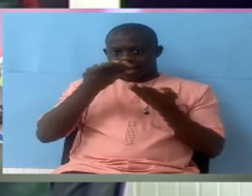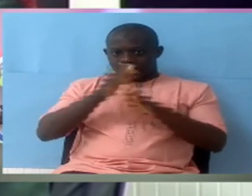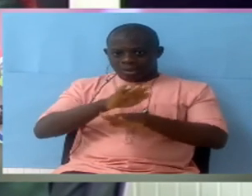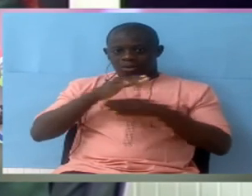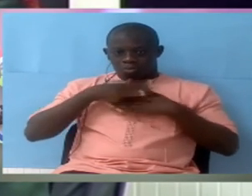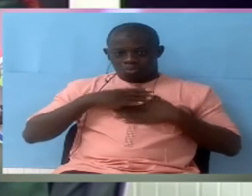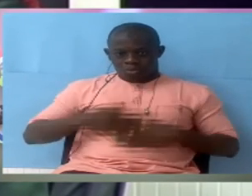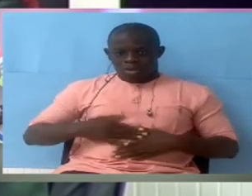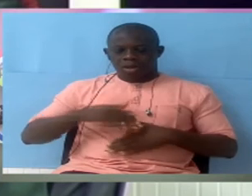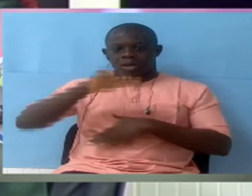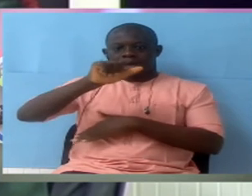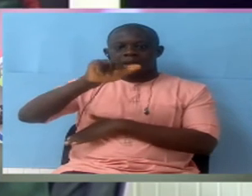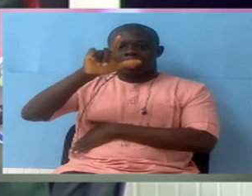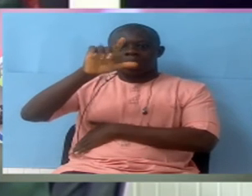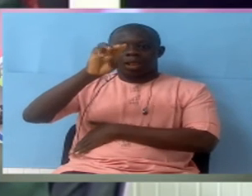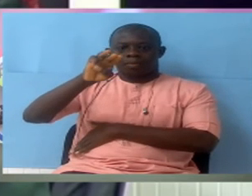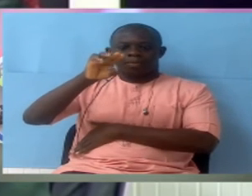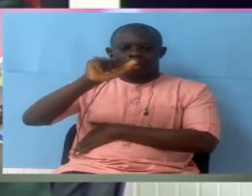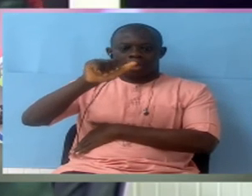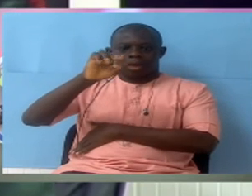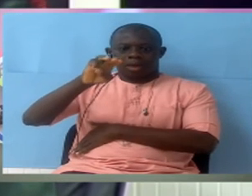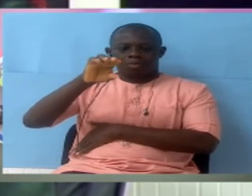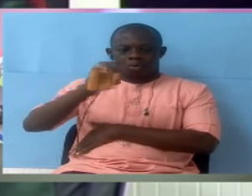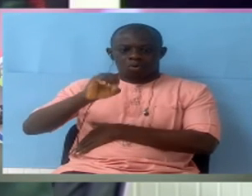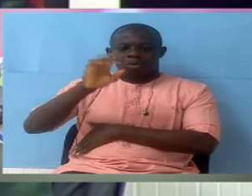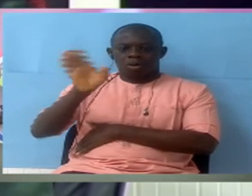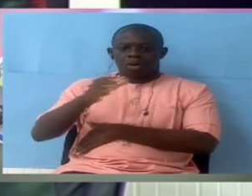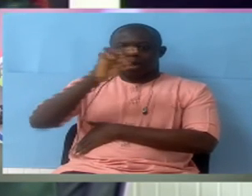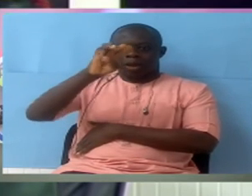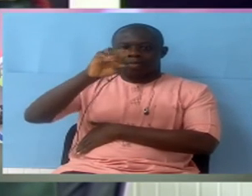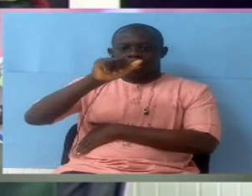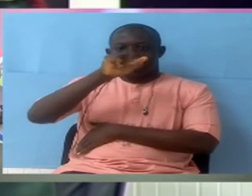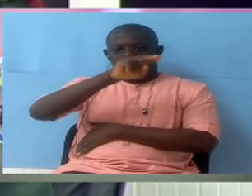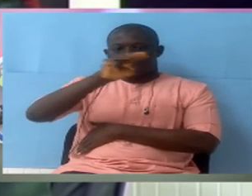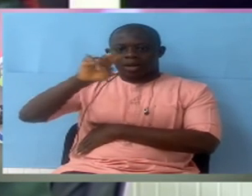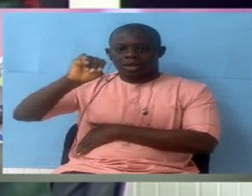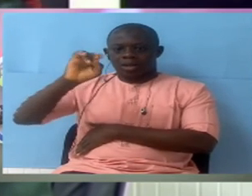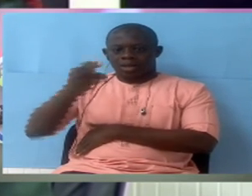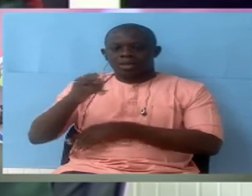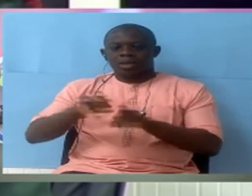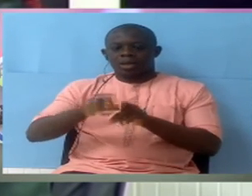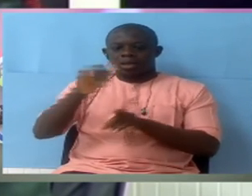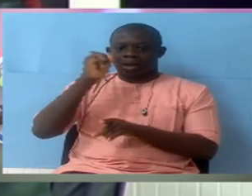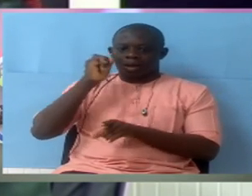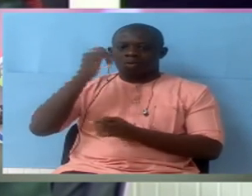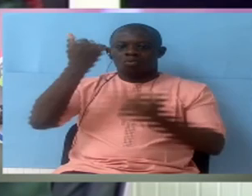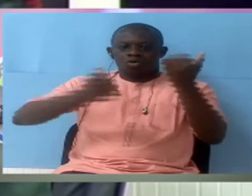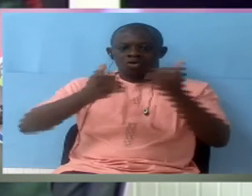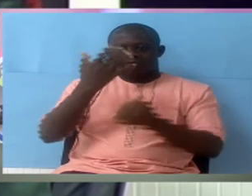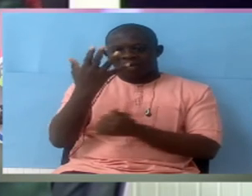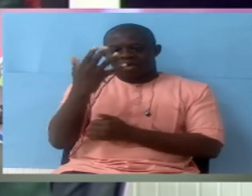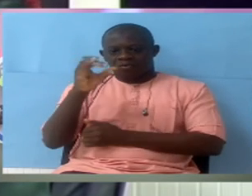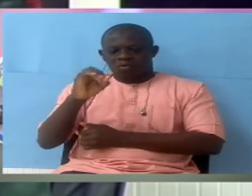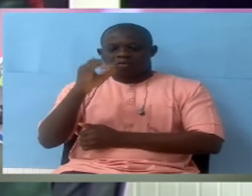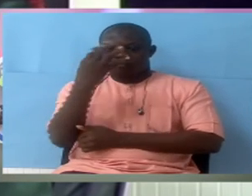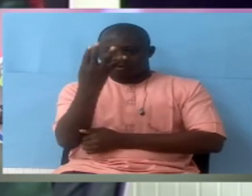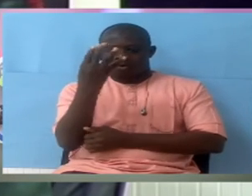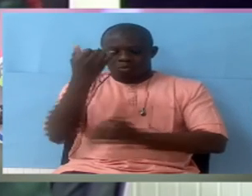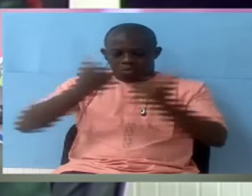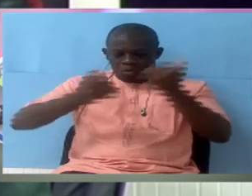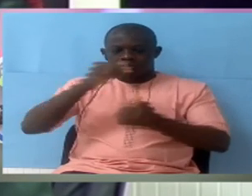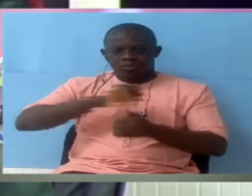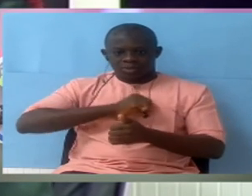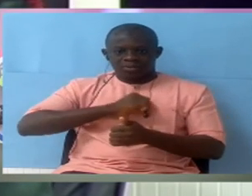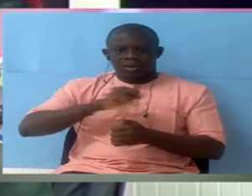Momane. Place in the trunk of his 504. Te ko ci gannaaw moto 504 yam bi. And